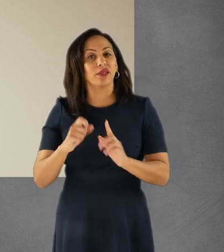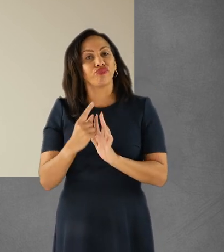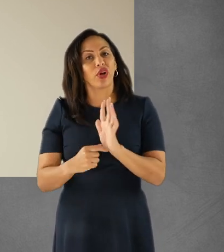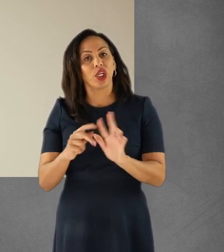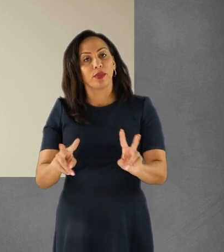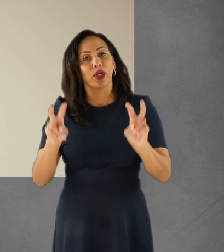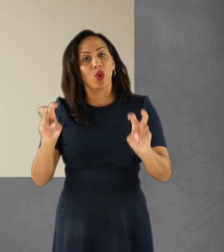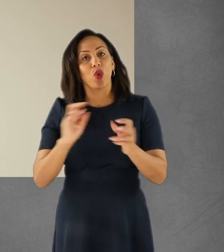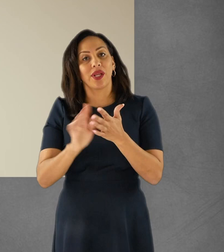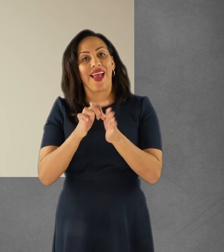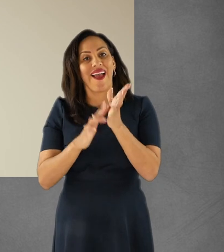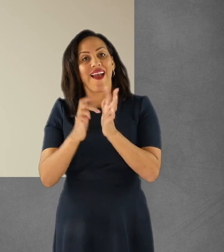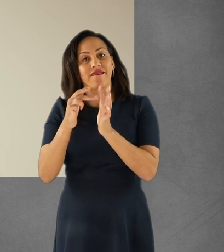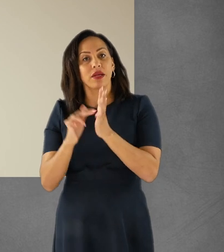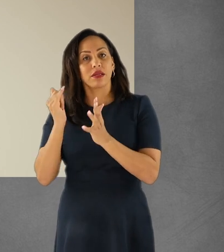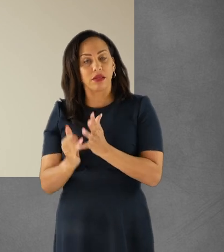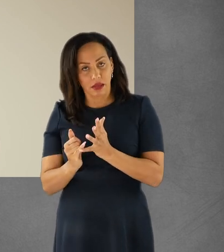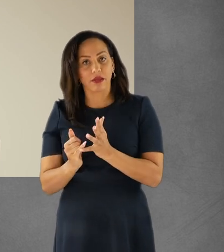called Heavens, and we felt that